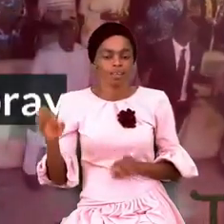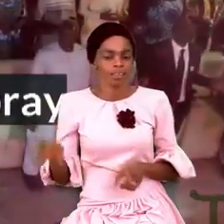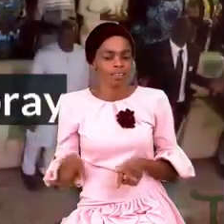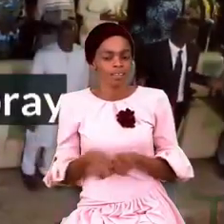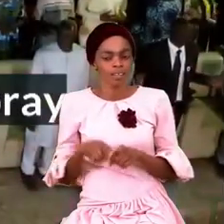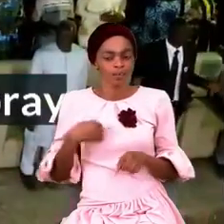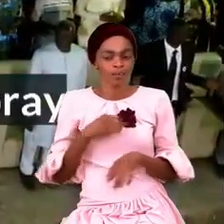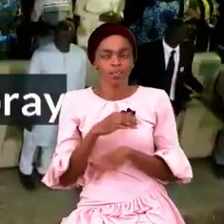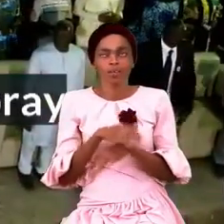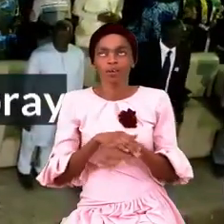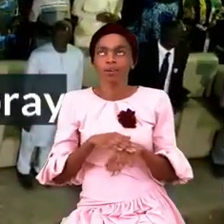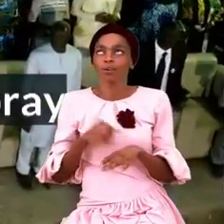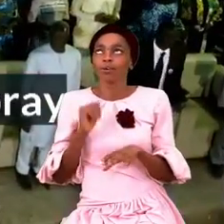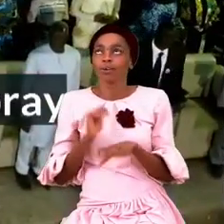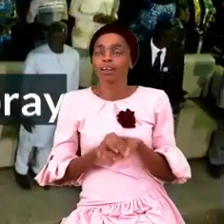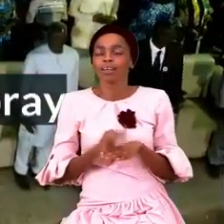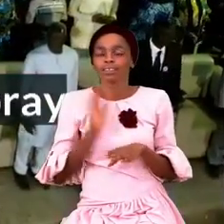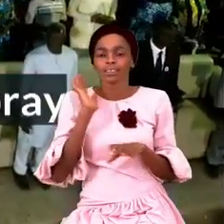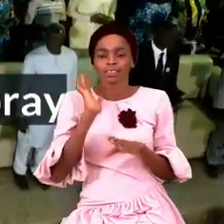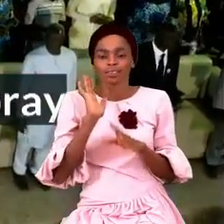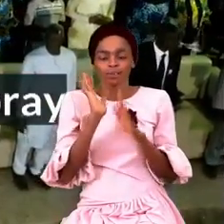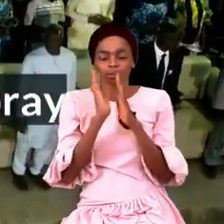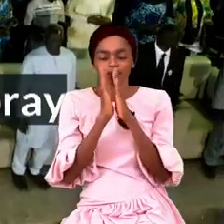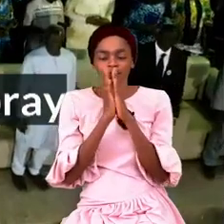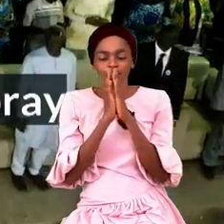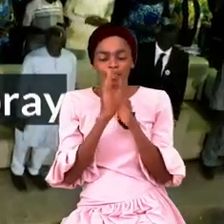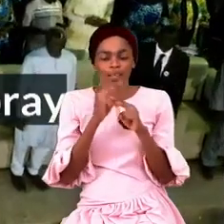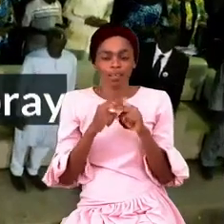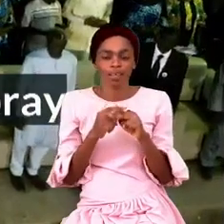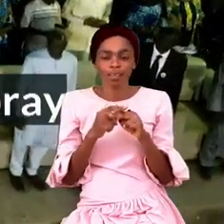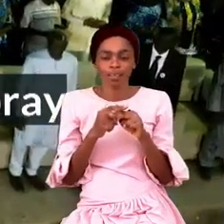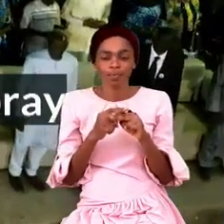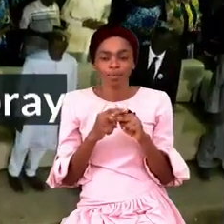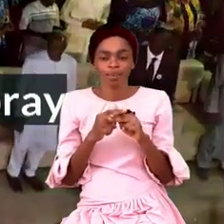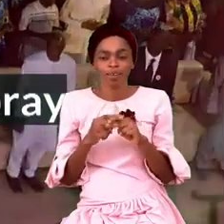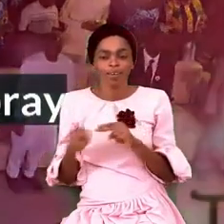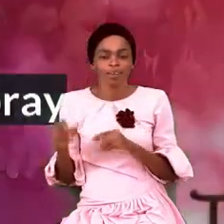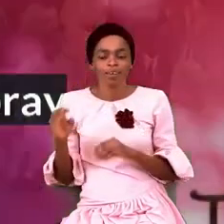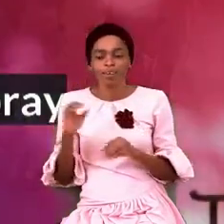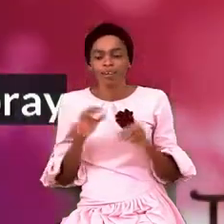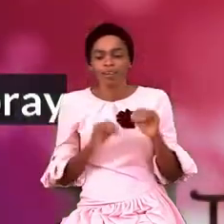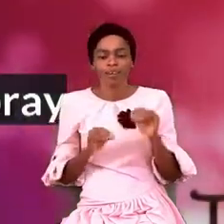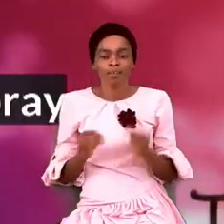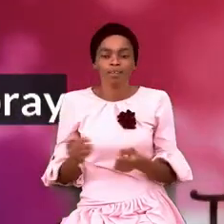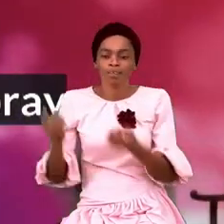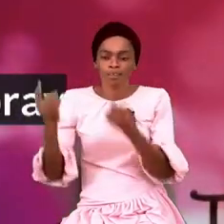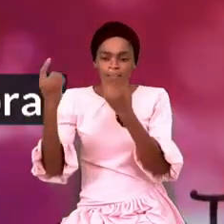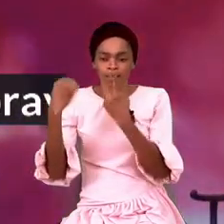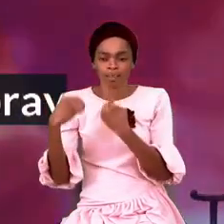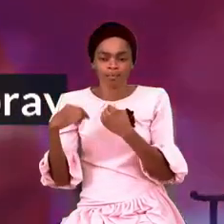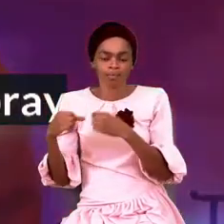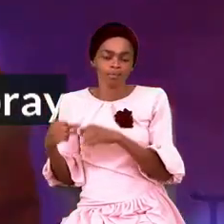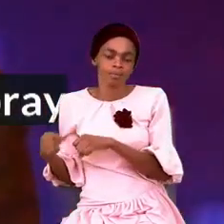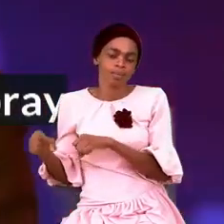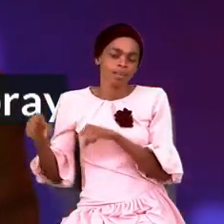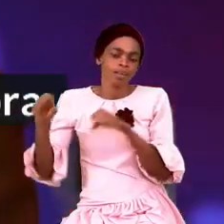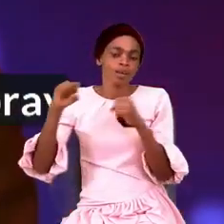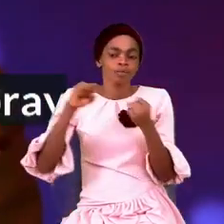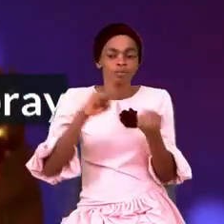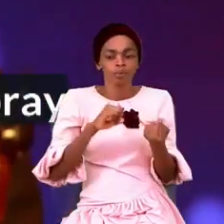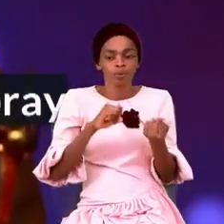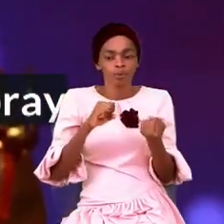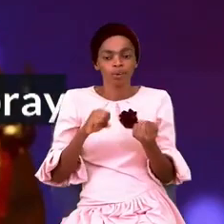Oh God, come pour out your mercy as we